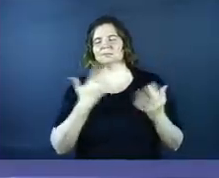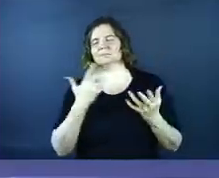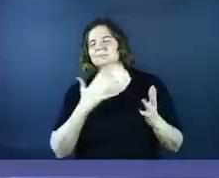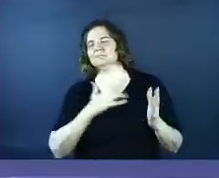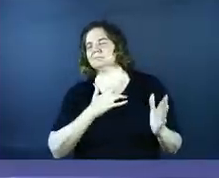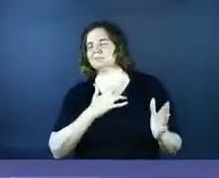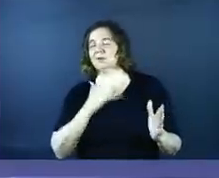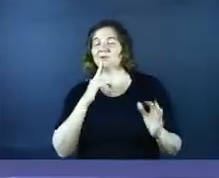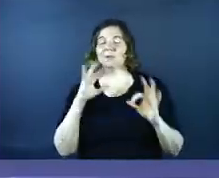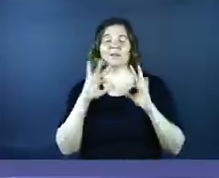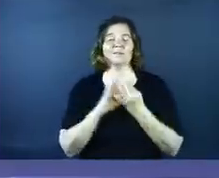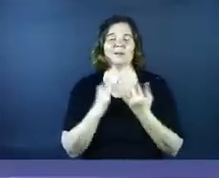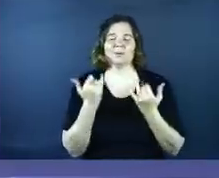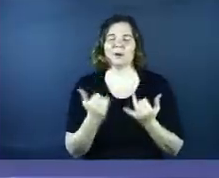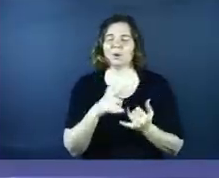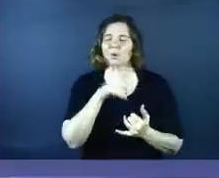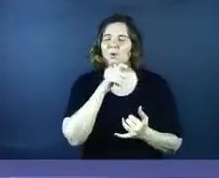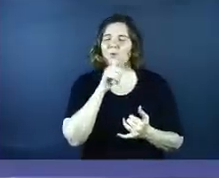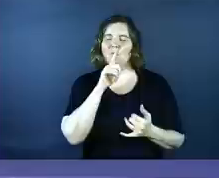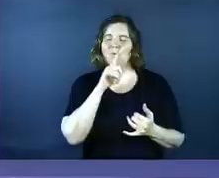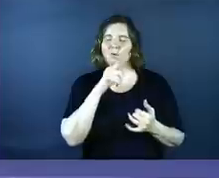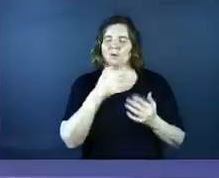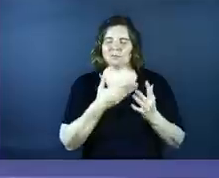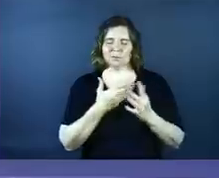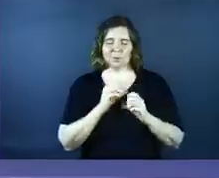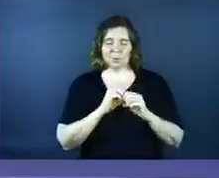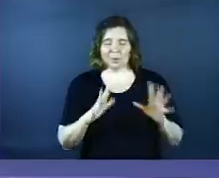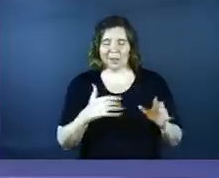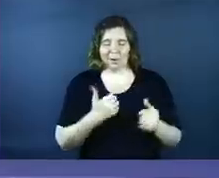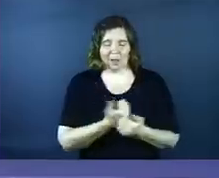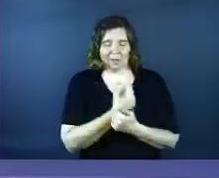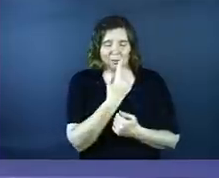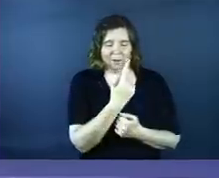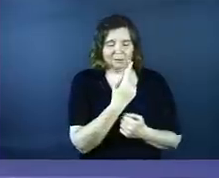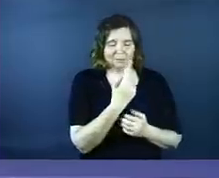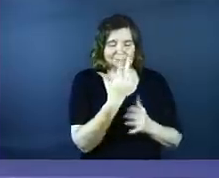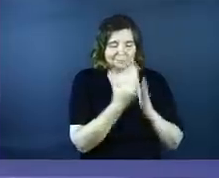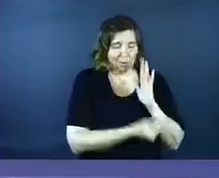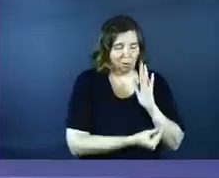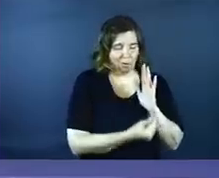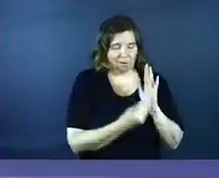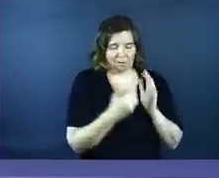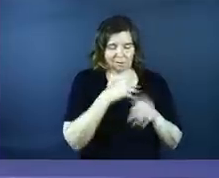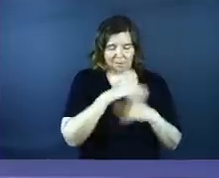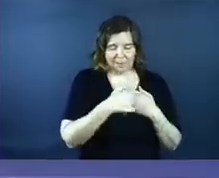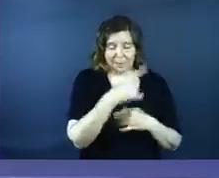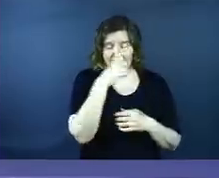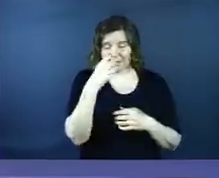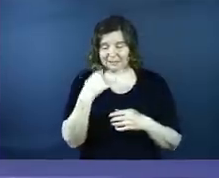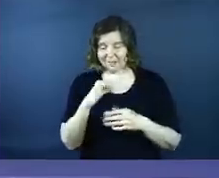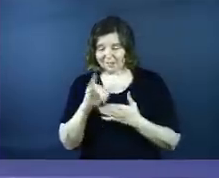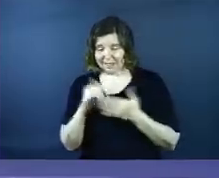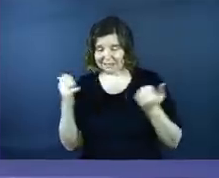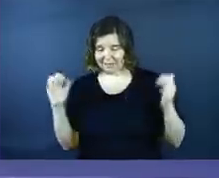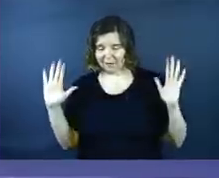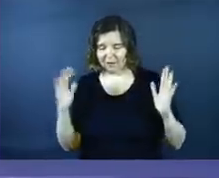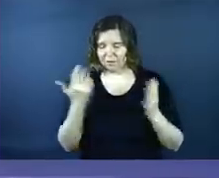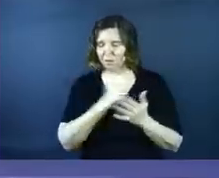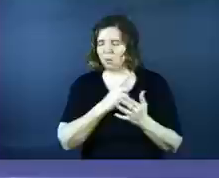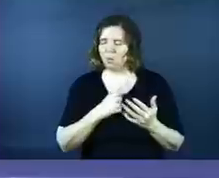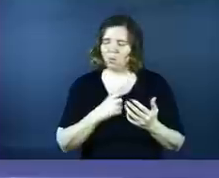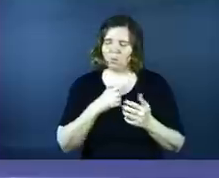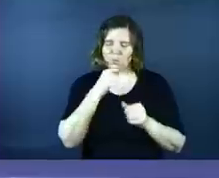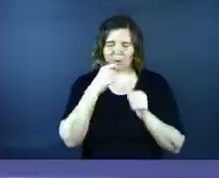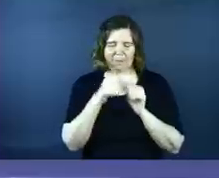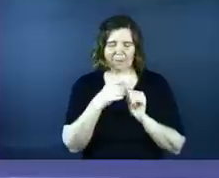the families right now, Lord, who are going without a loved one amongst them because of that sacrifice. Lord, we're